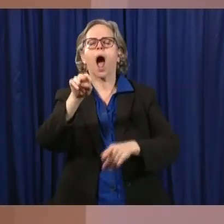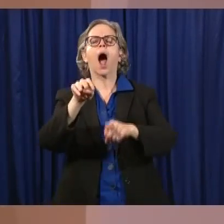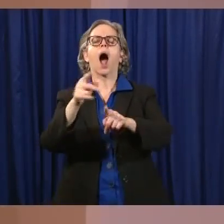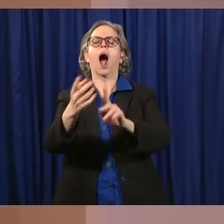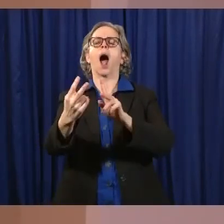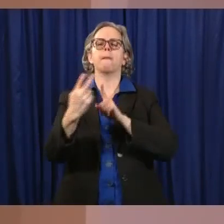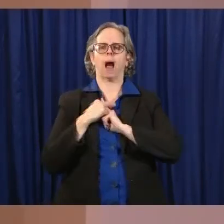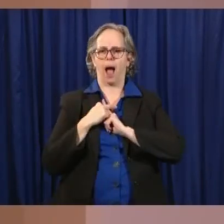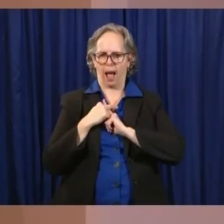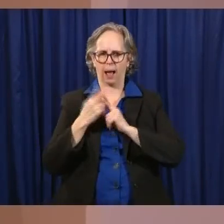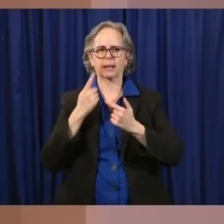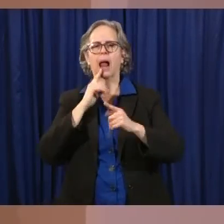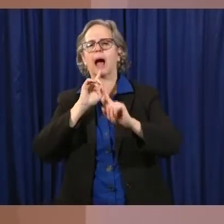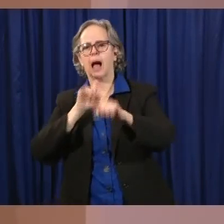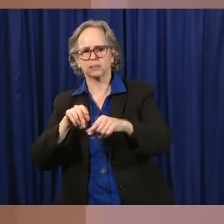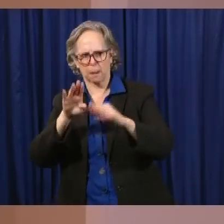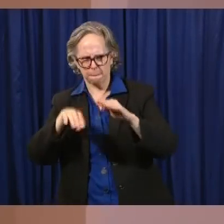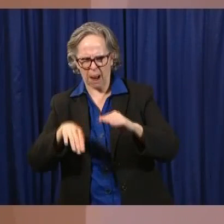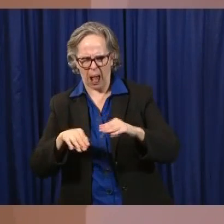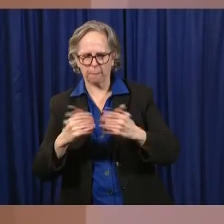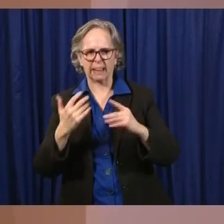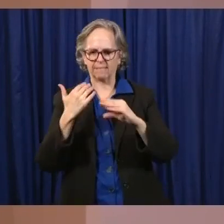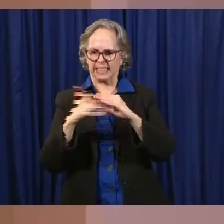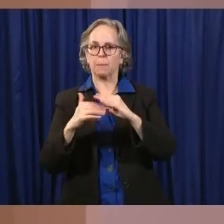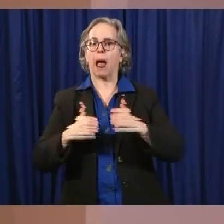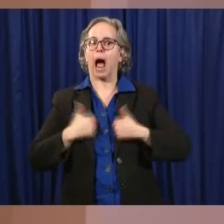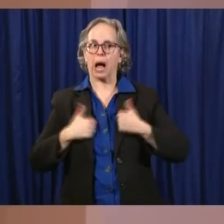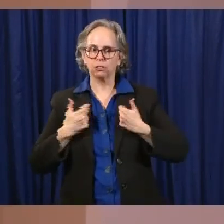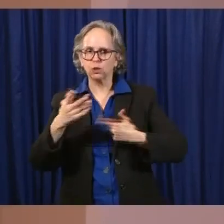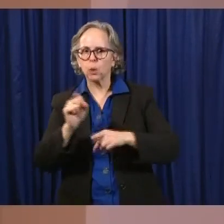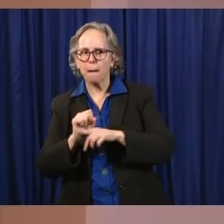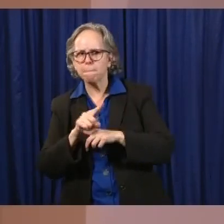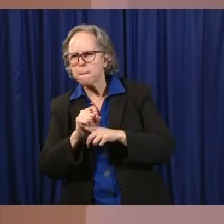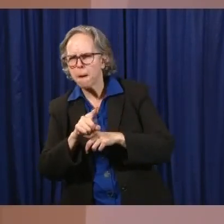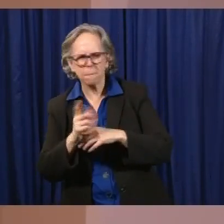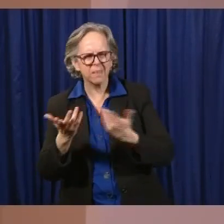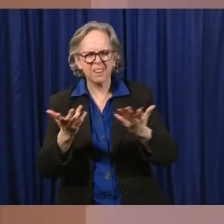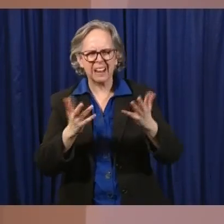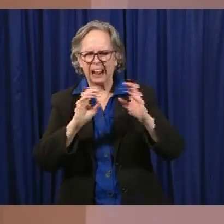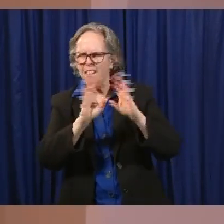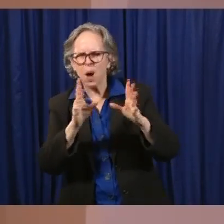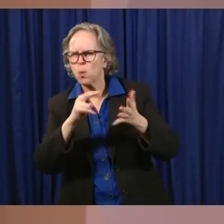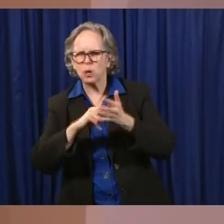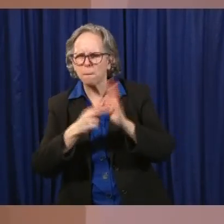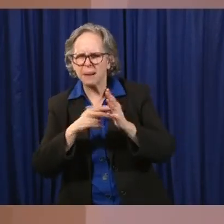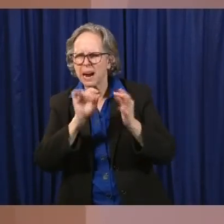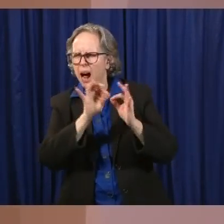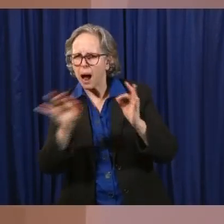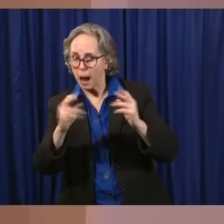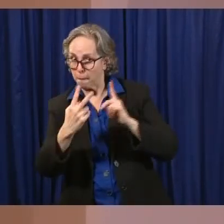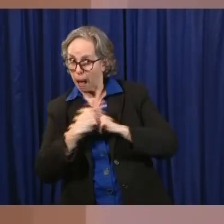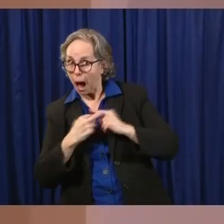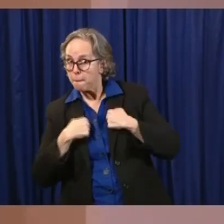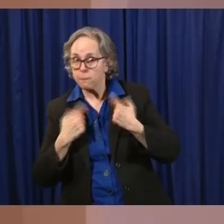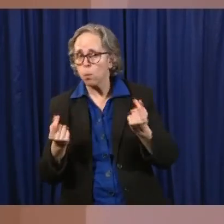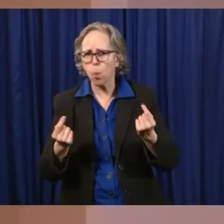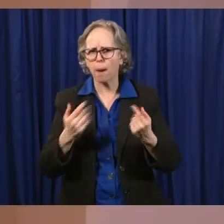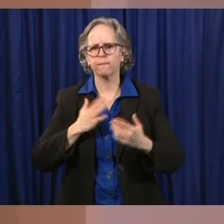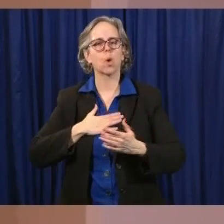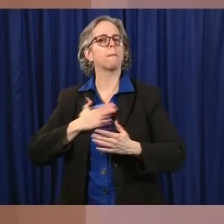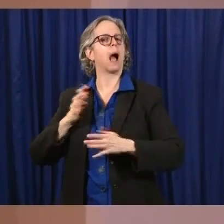can email or call there at the Office of Small Business Relief. So those two things are functioning, serving